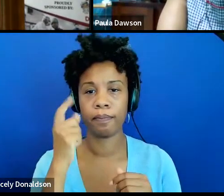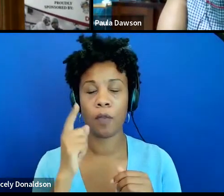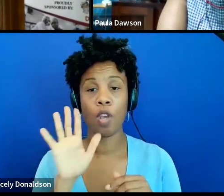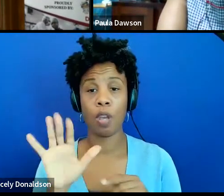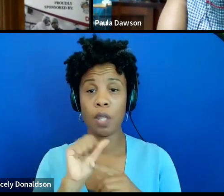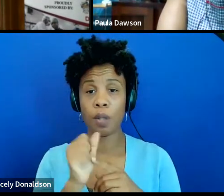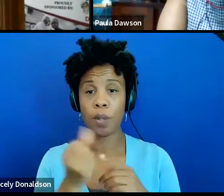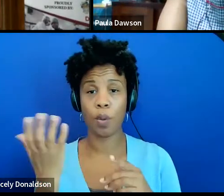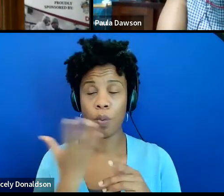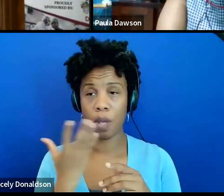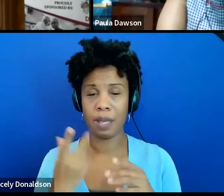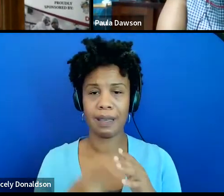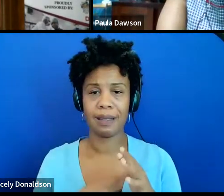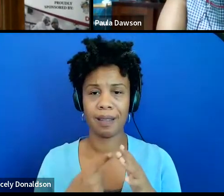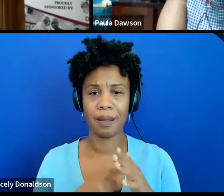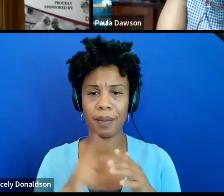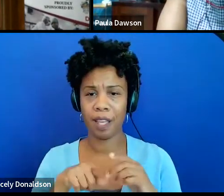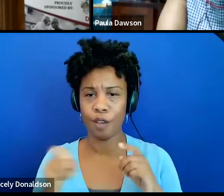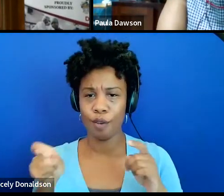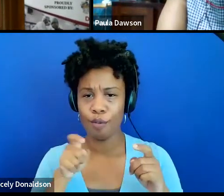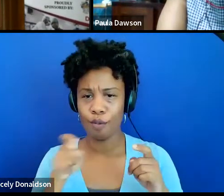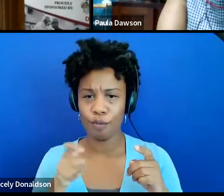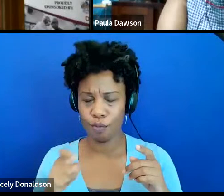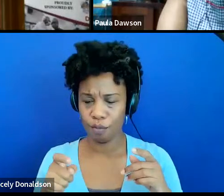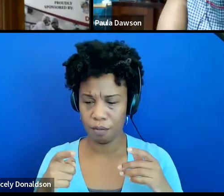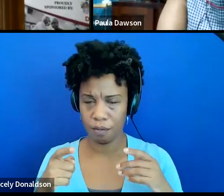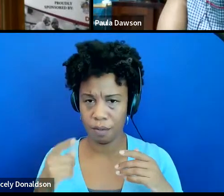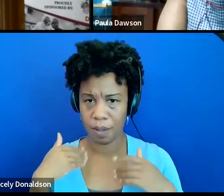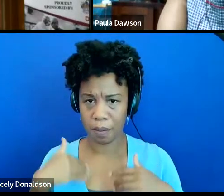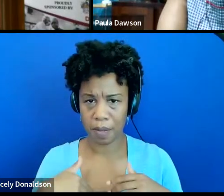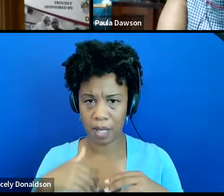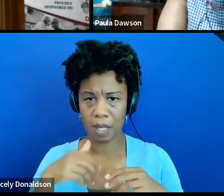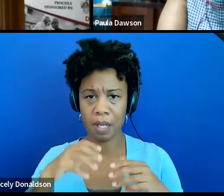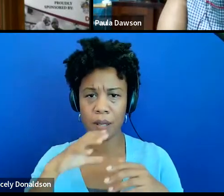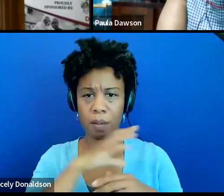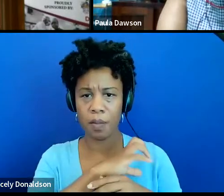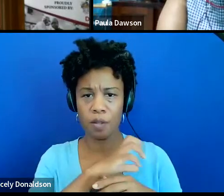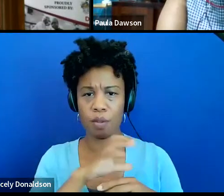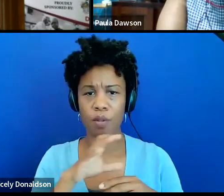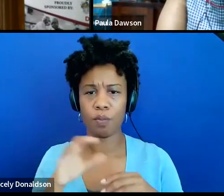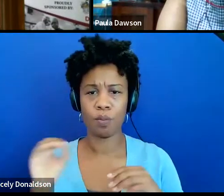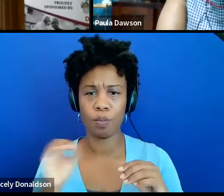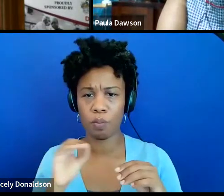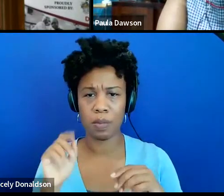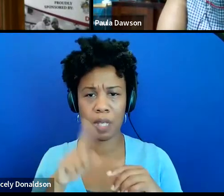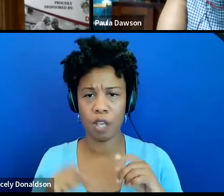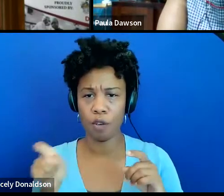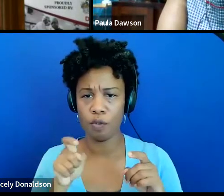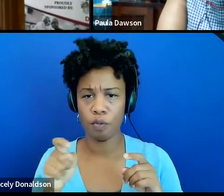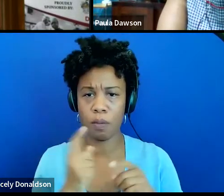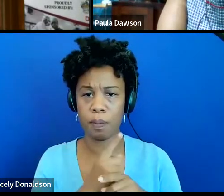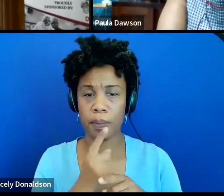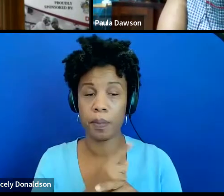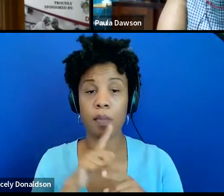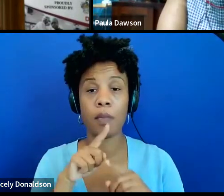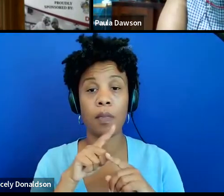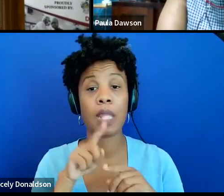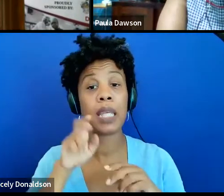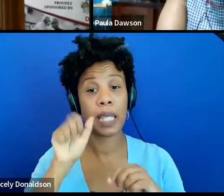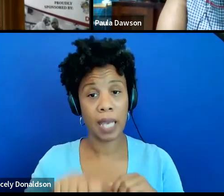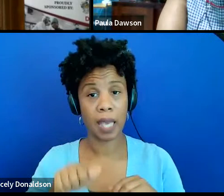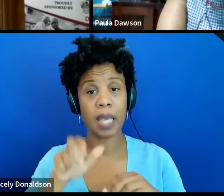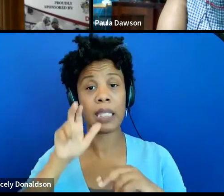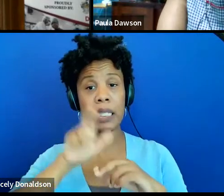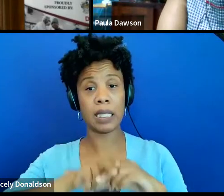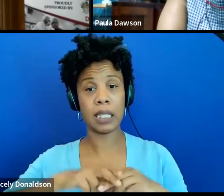but can sit in a wheelchair, yes, with support. However, what I notice, if I